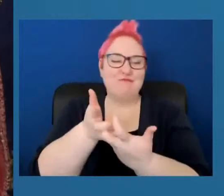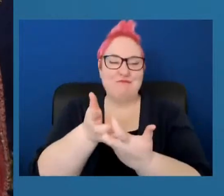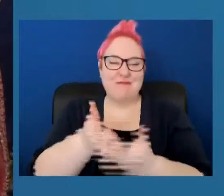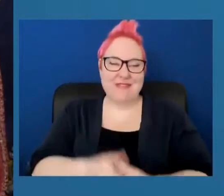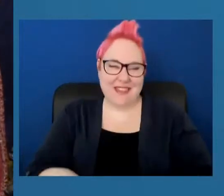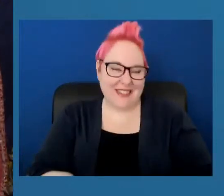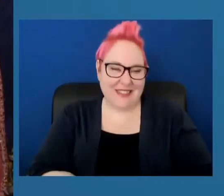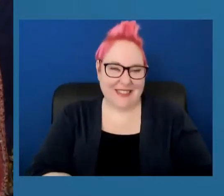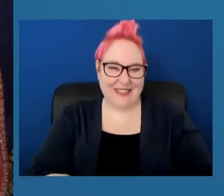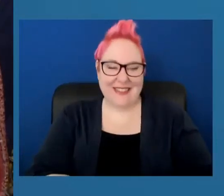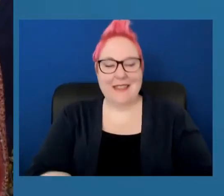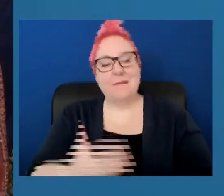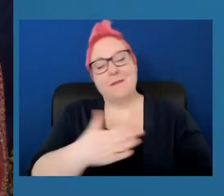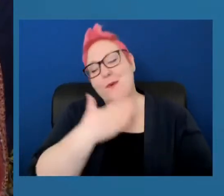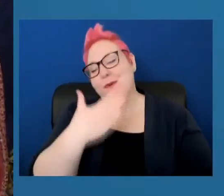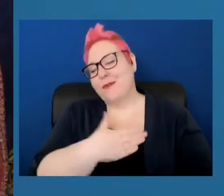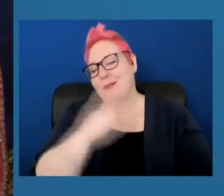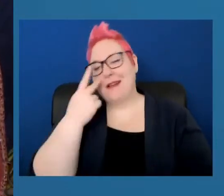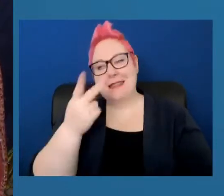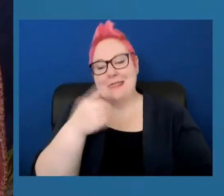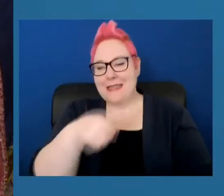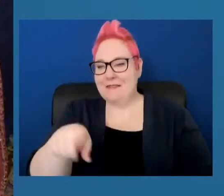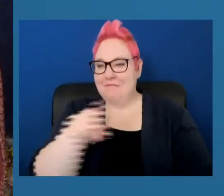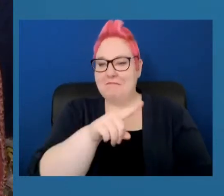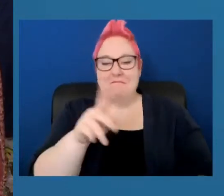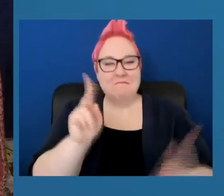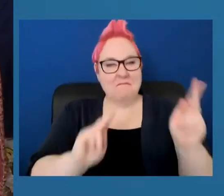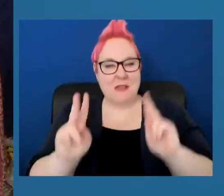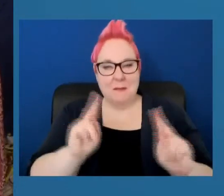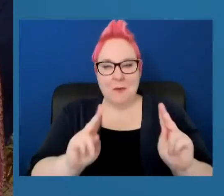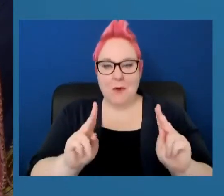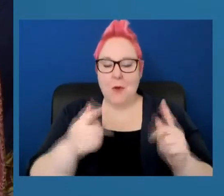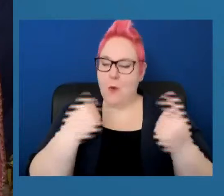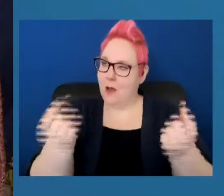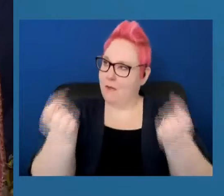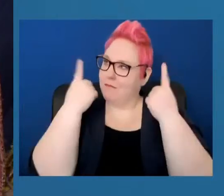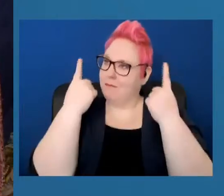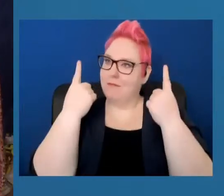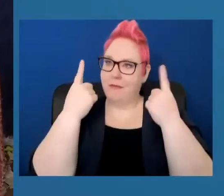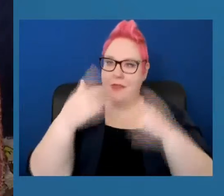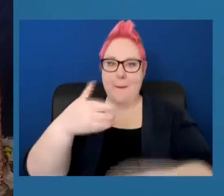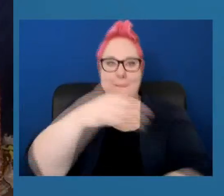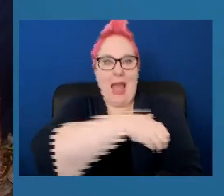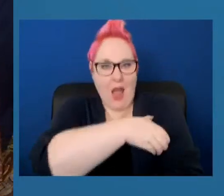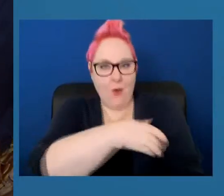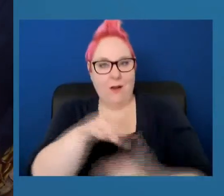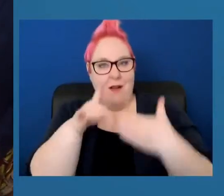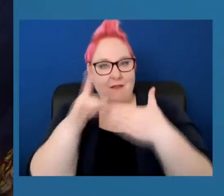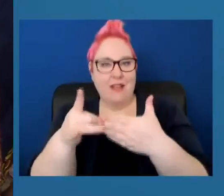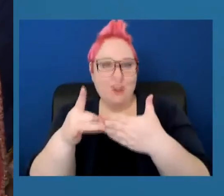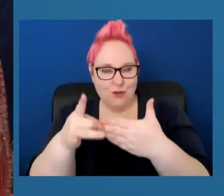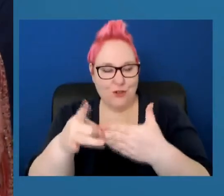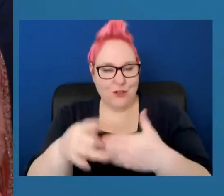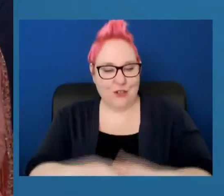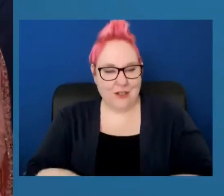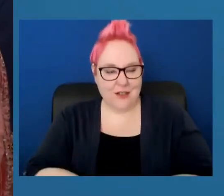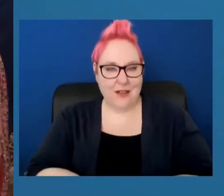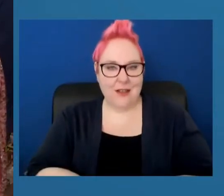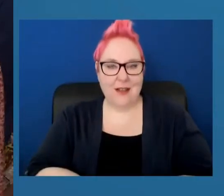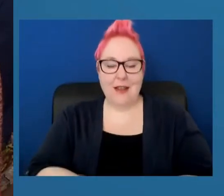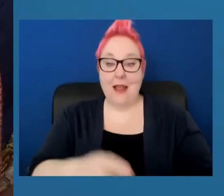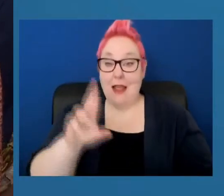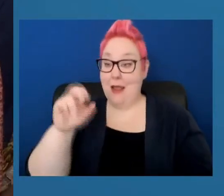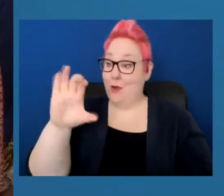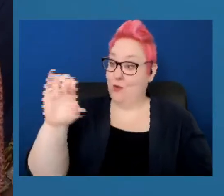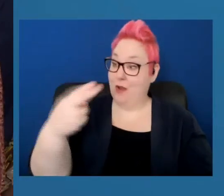So great to see a group of people who understands the power of leadership. And in Rich Morocco,